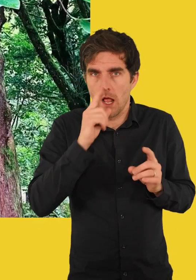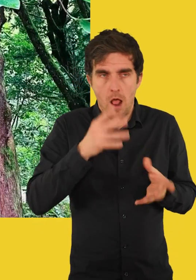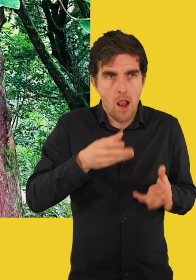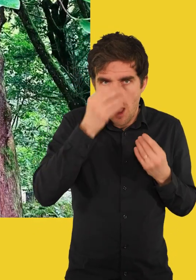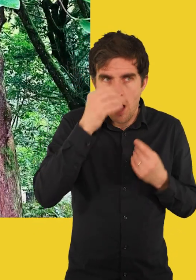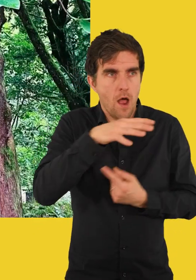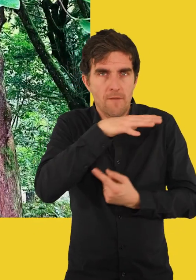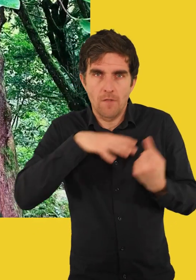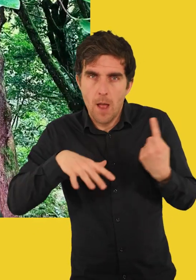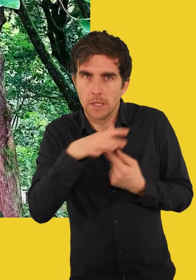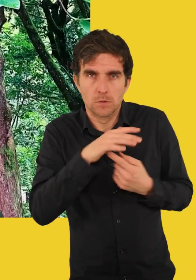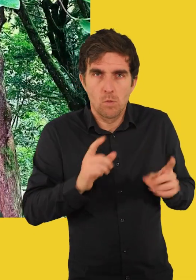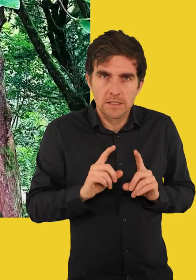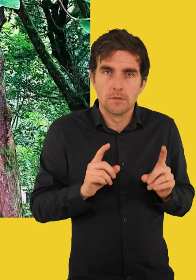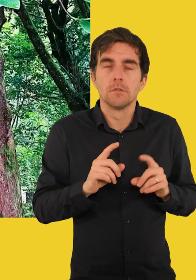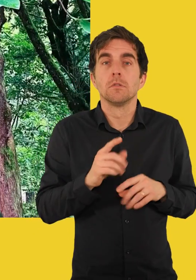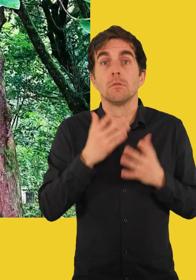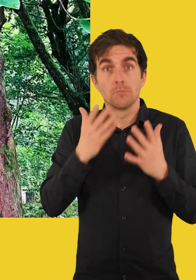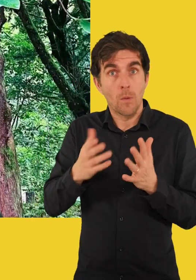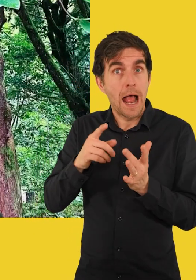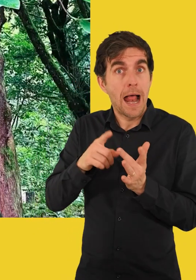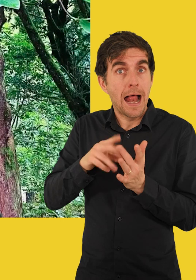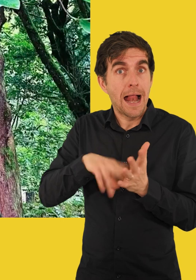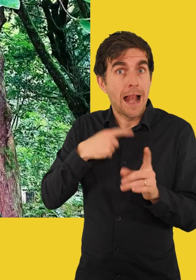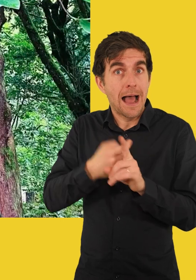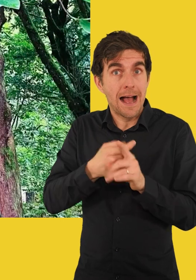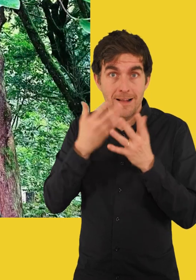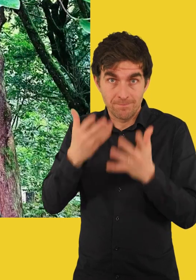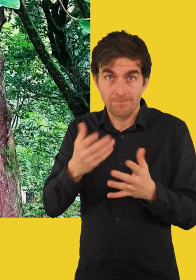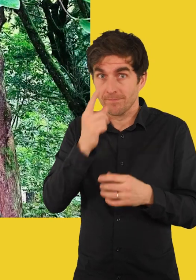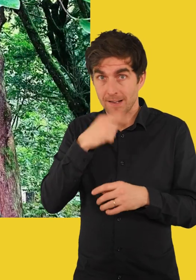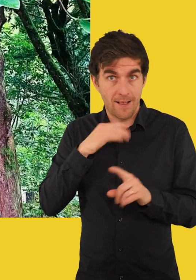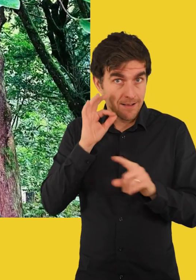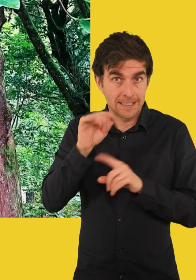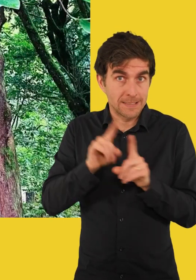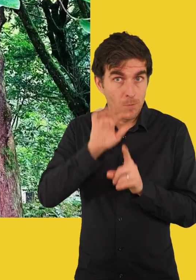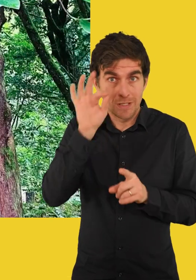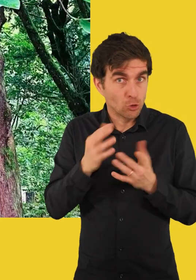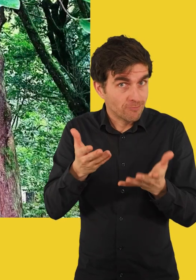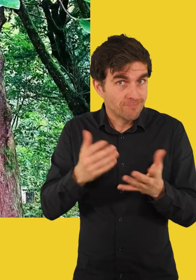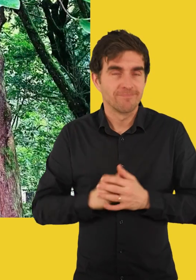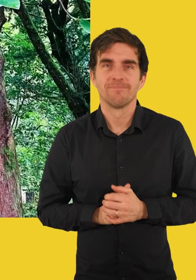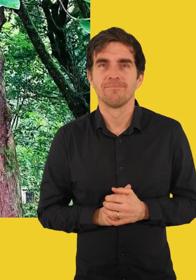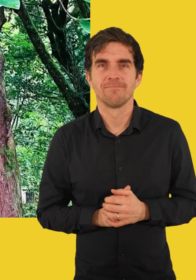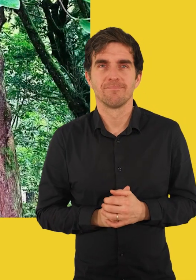in these environments? Ink, can I come to you on the same question? Thank you.